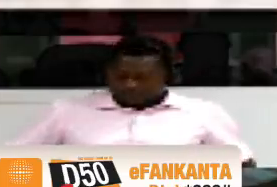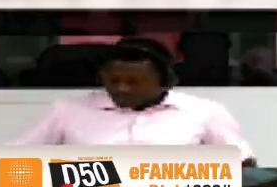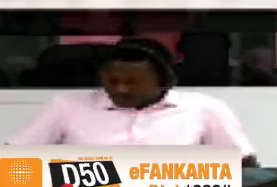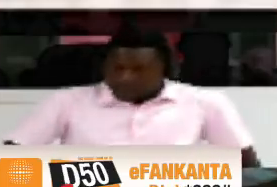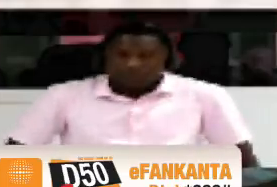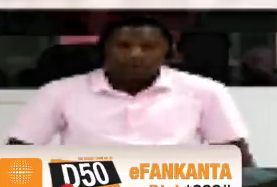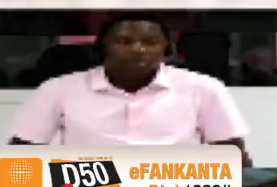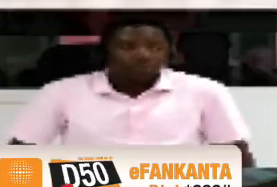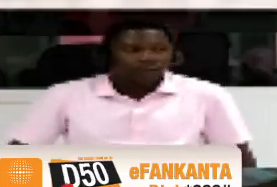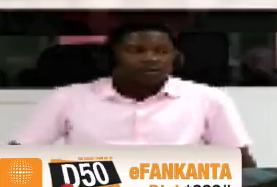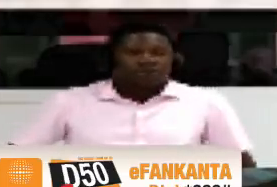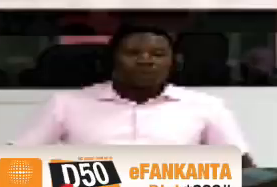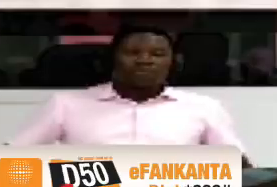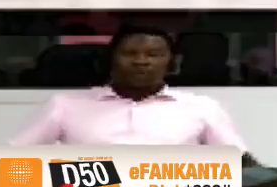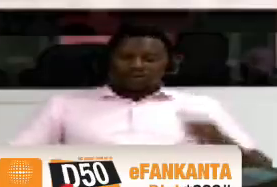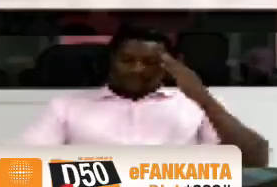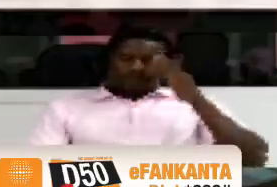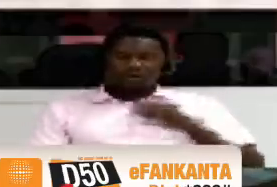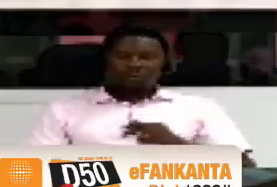Thank you, Commissioner Carr.